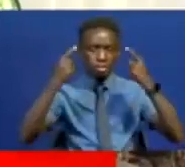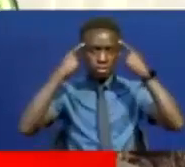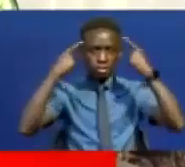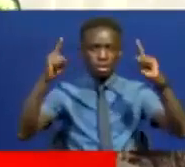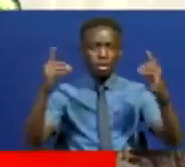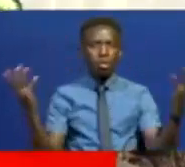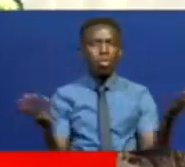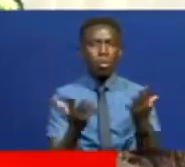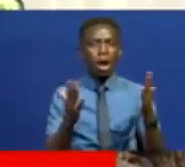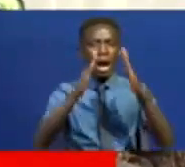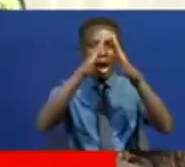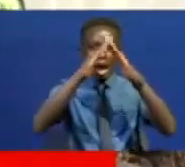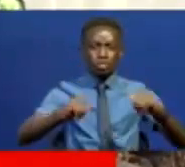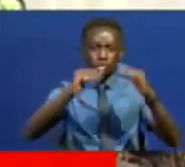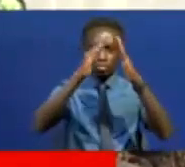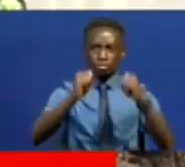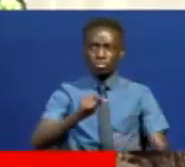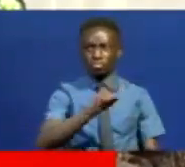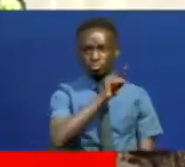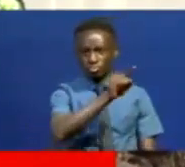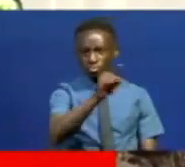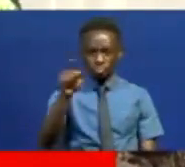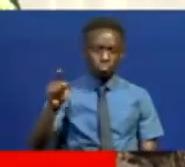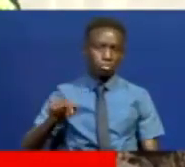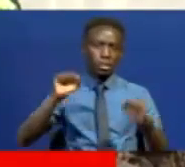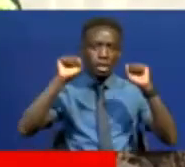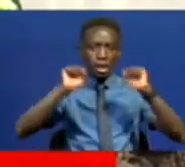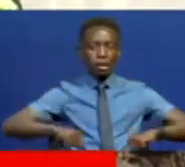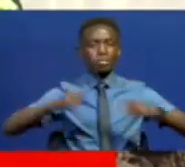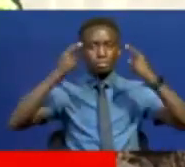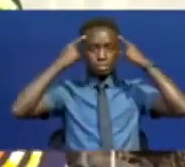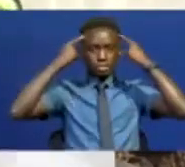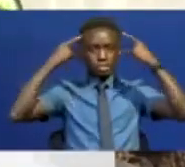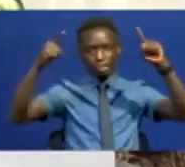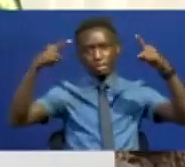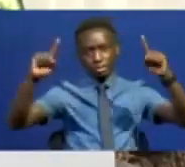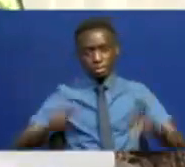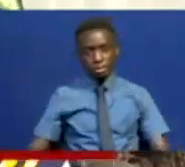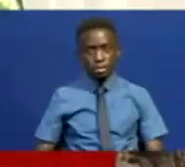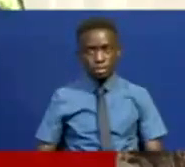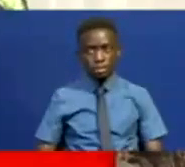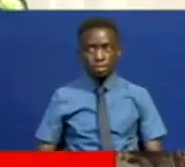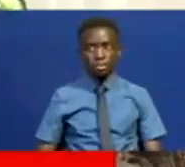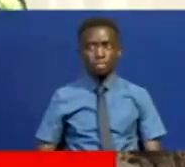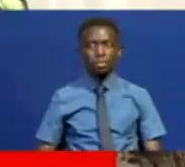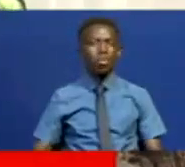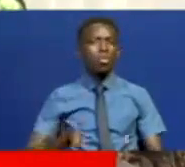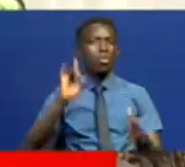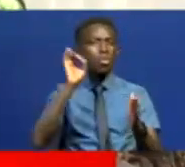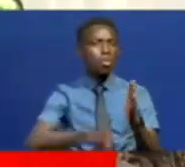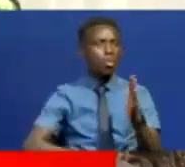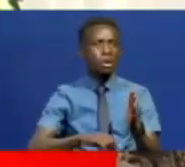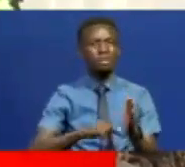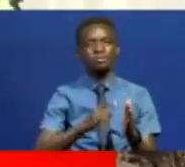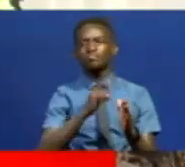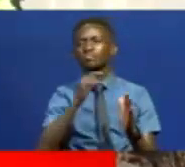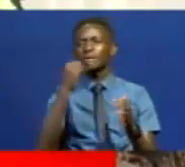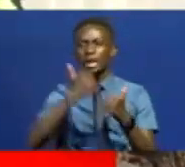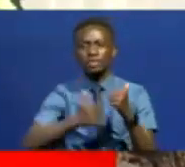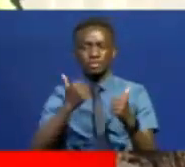every household has the opportunity to thrive. What every citizen needs in this